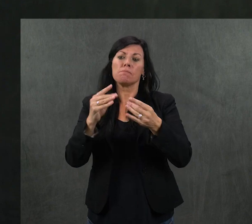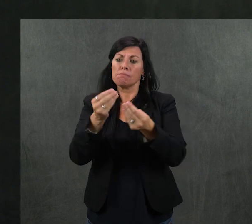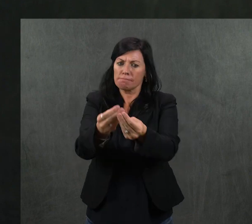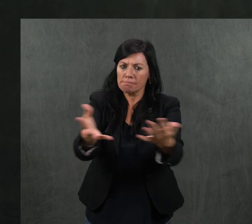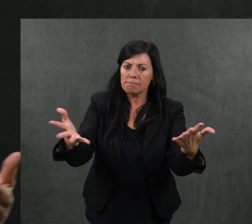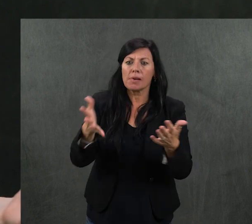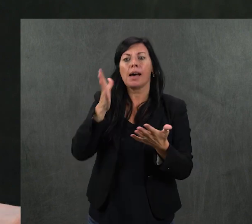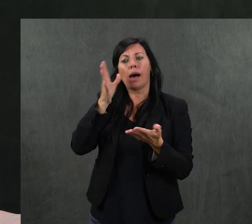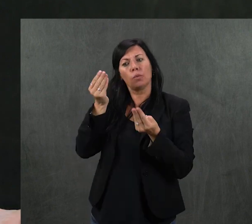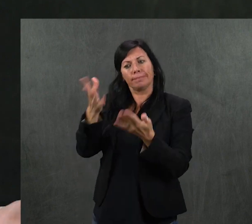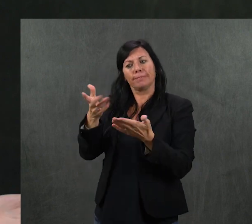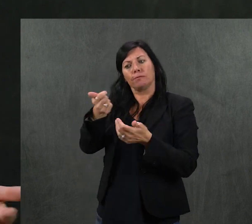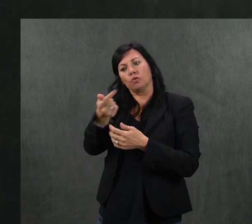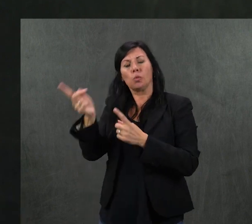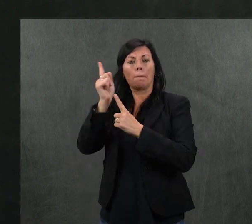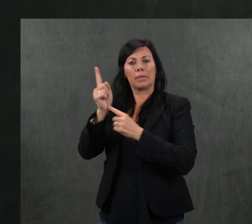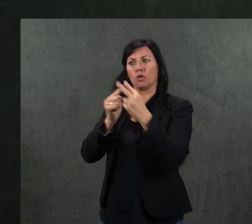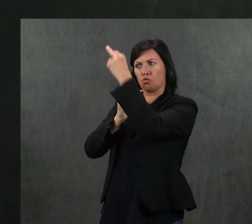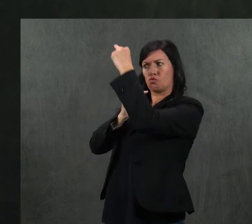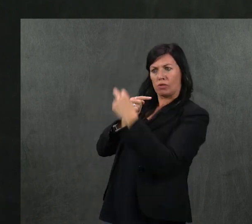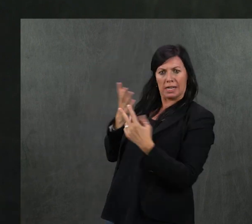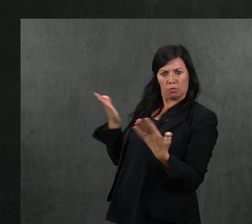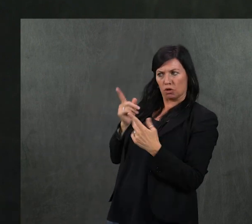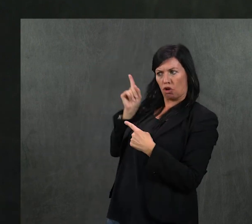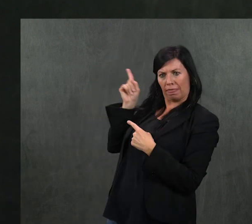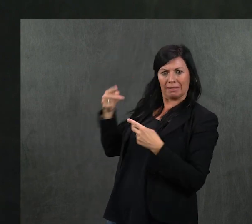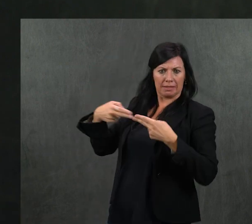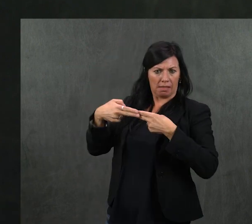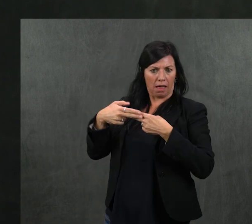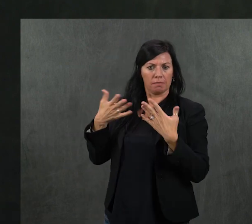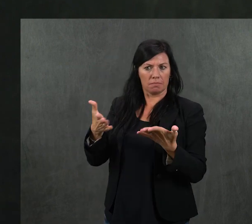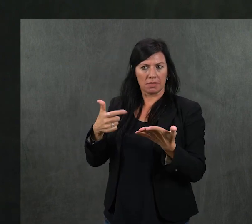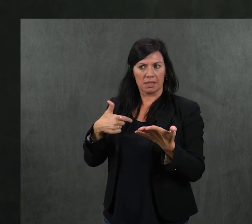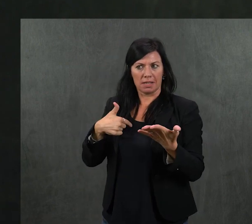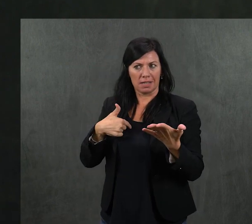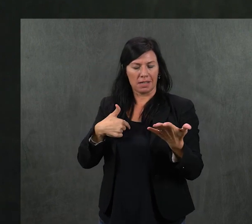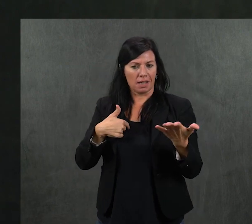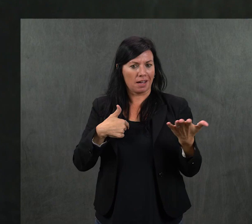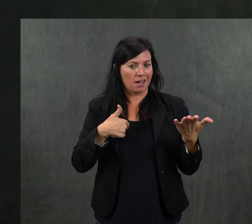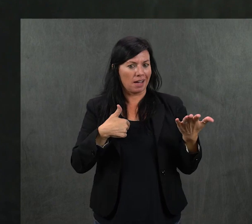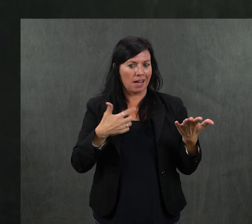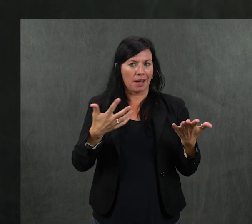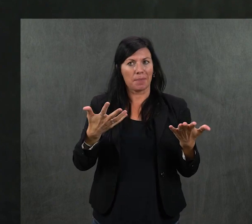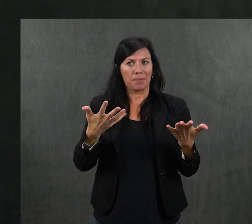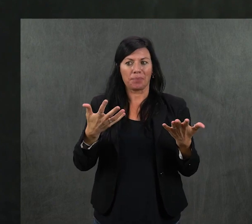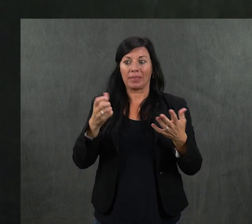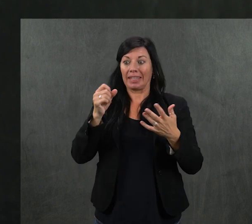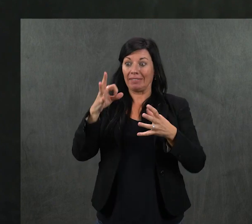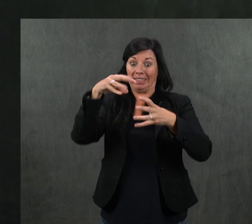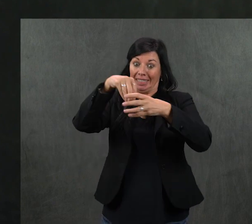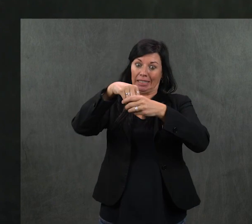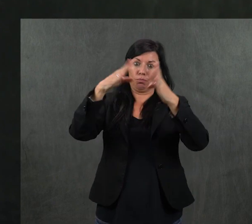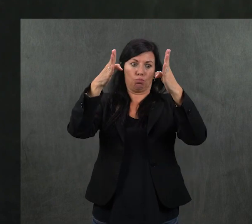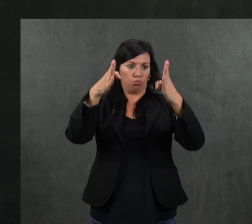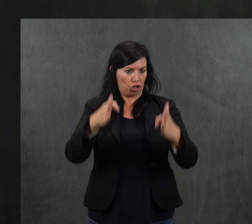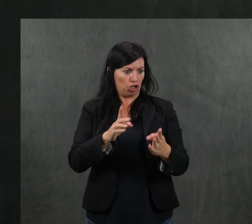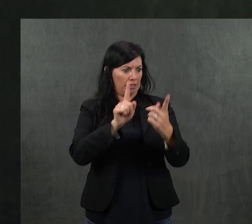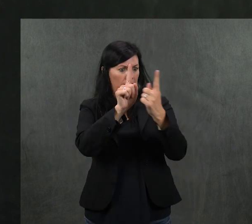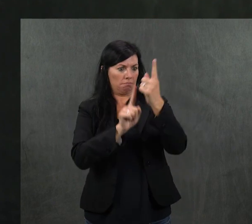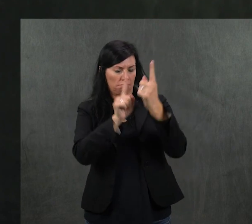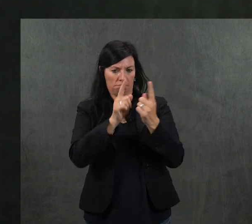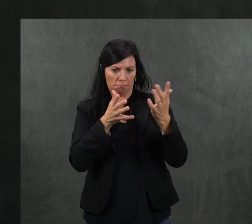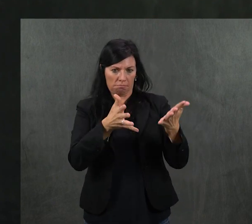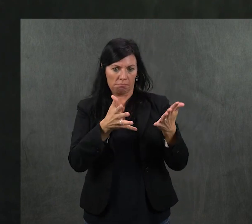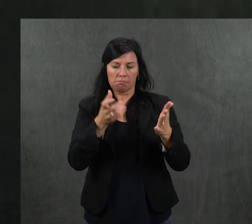say, I'm gonna give you a few minutes to read what's on this slide. And, if that's